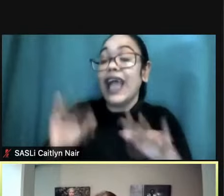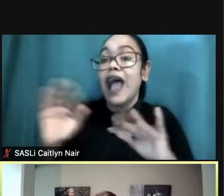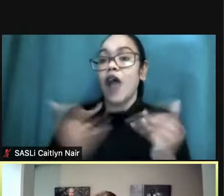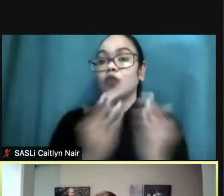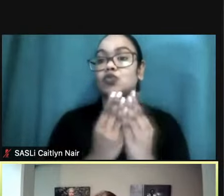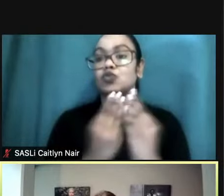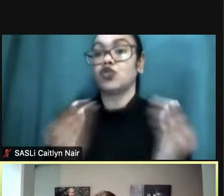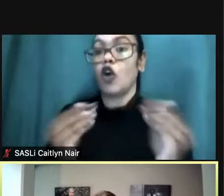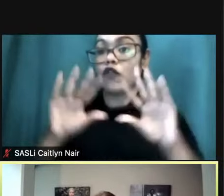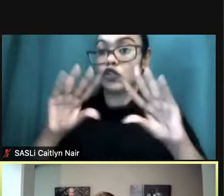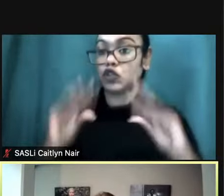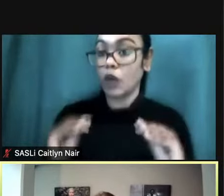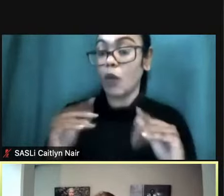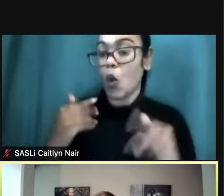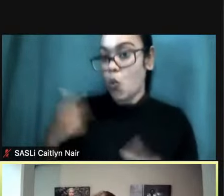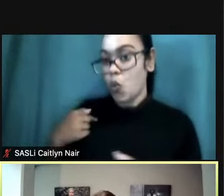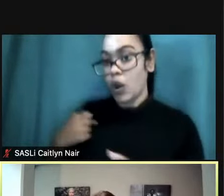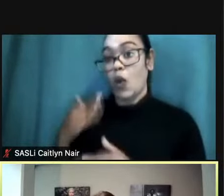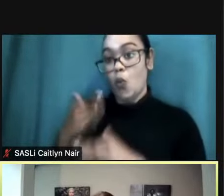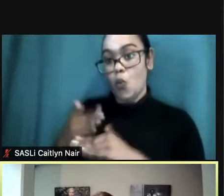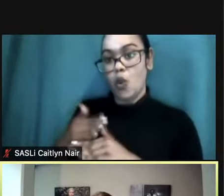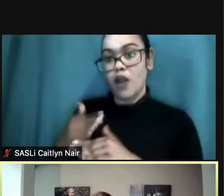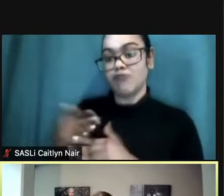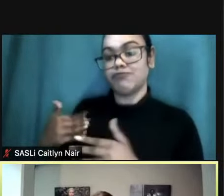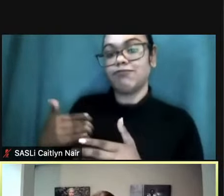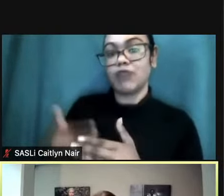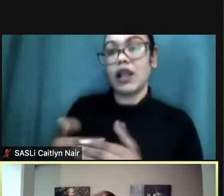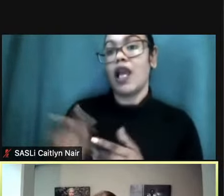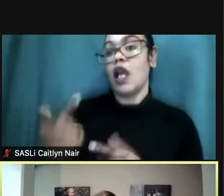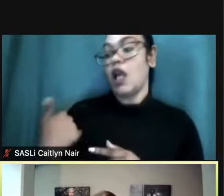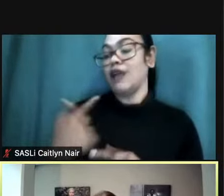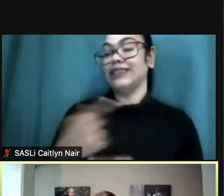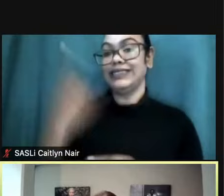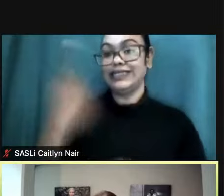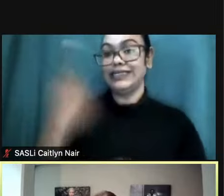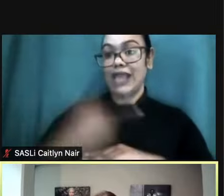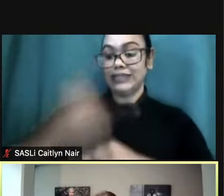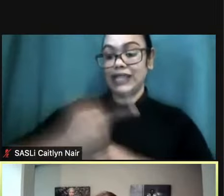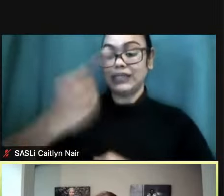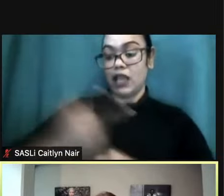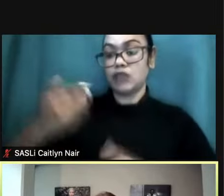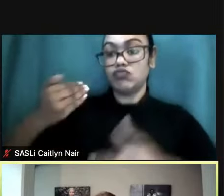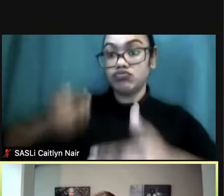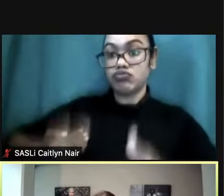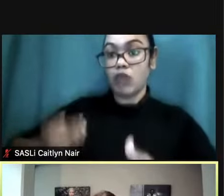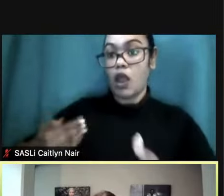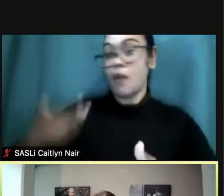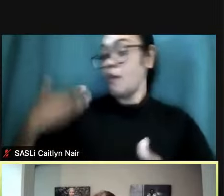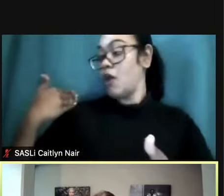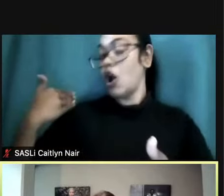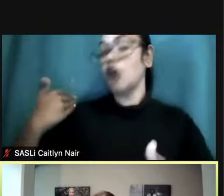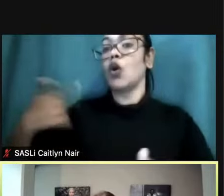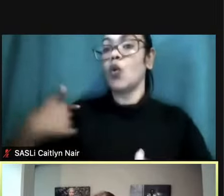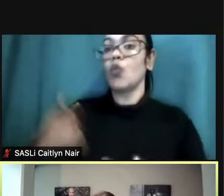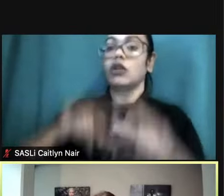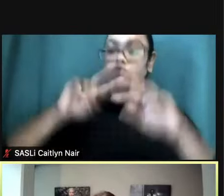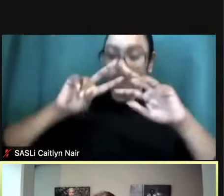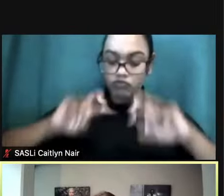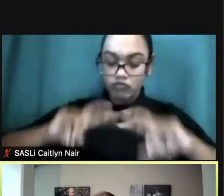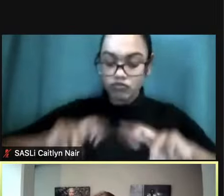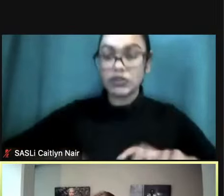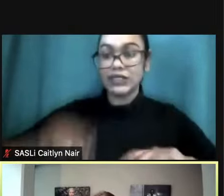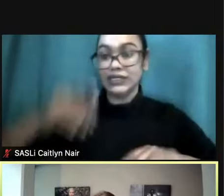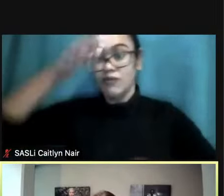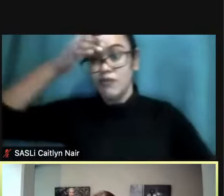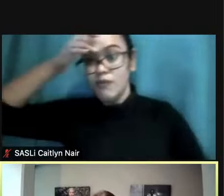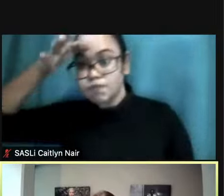moment. But we have spent in the last few days going through all our knowledge, the scientific literature and colleagues to